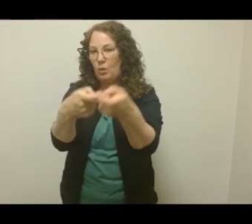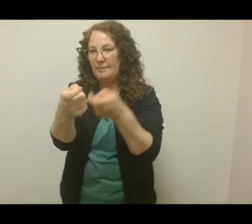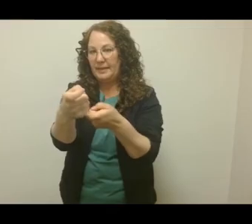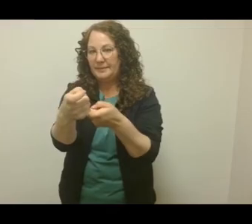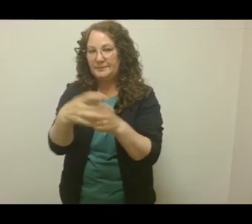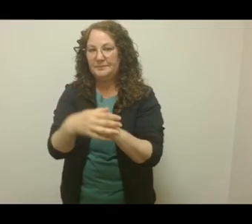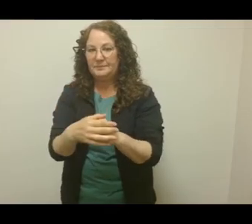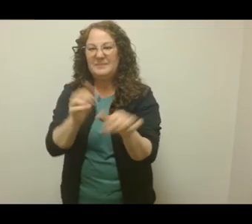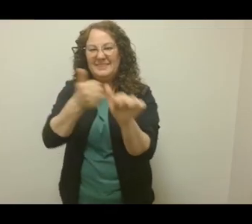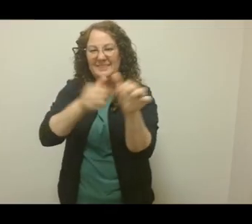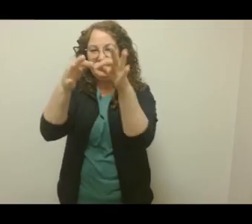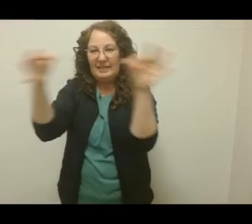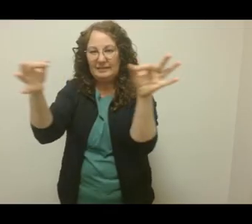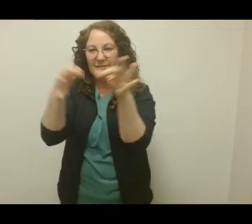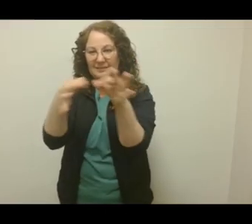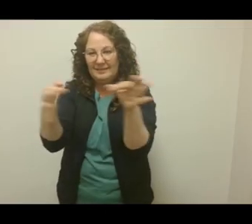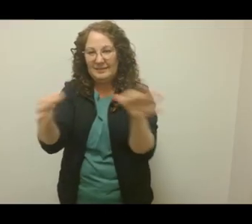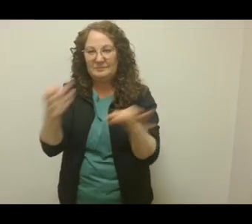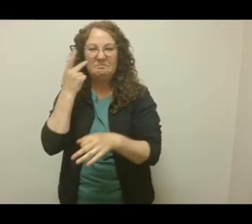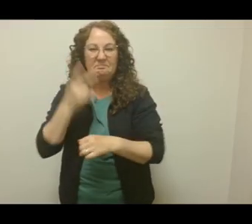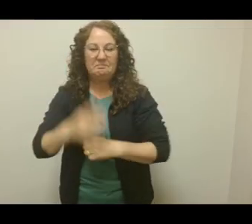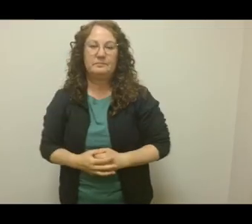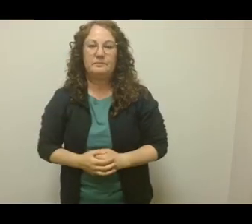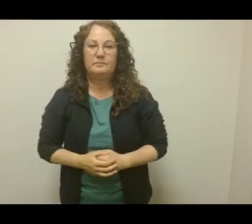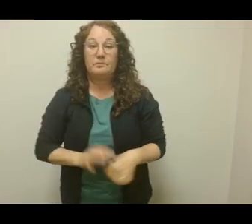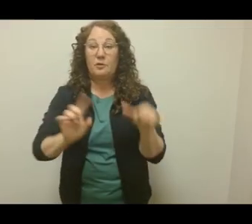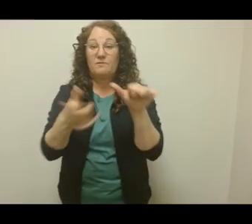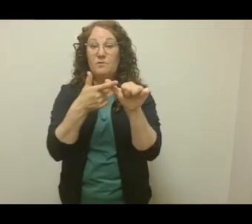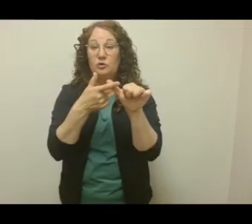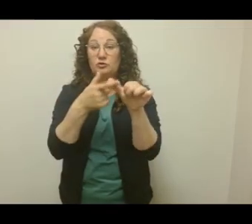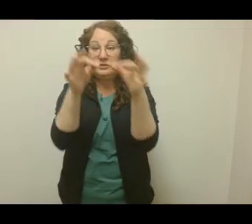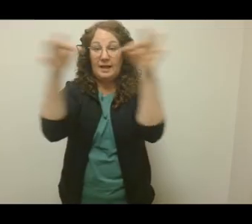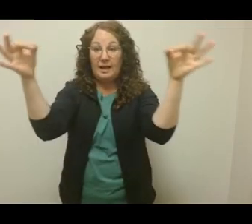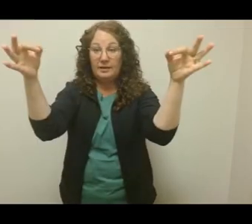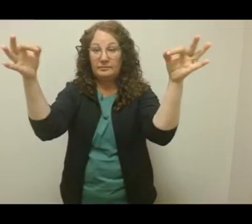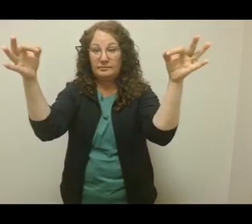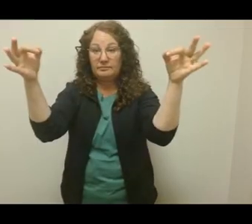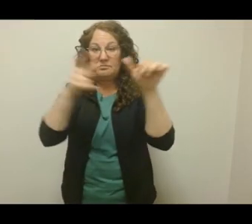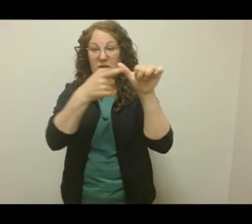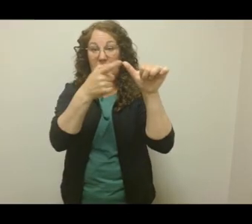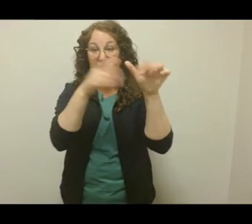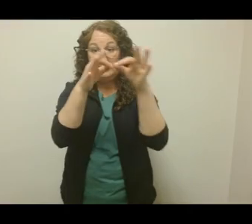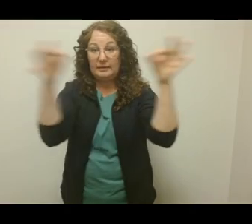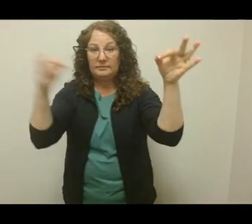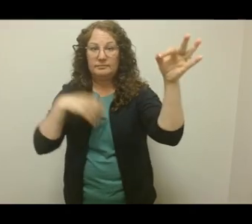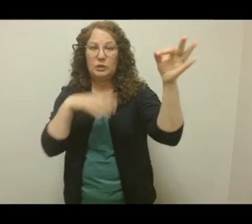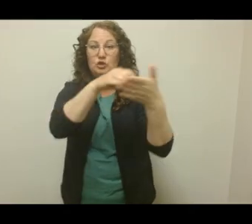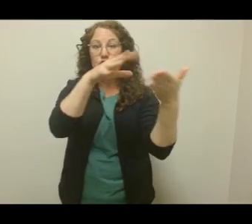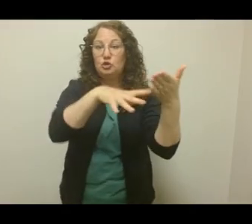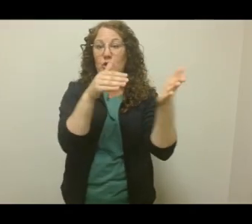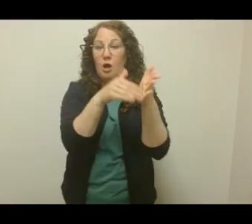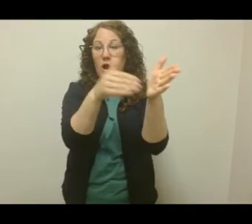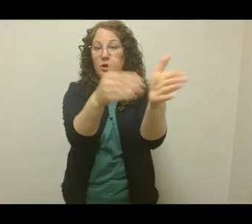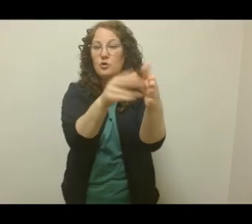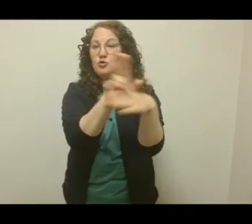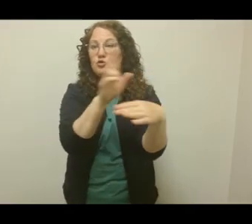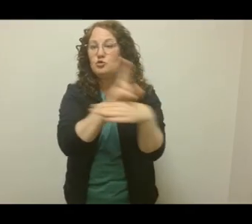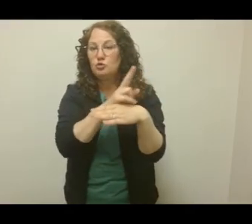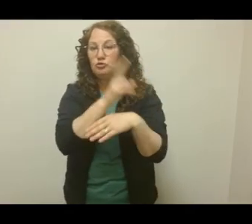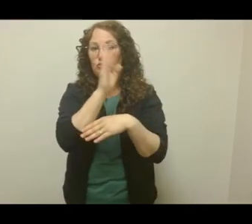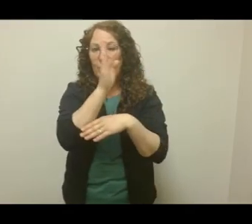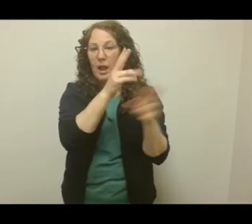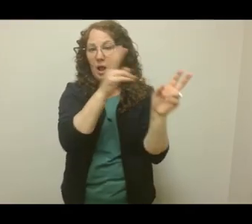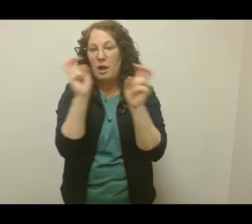sentence. So the first chunk there in the original text, students frequently overuse direct quotations in taking